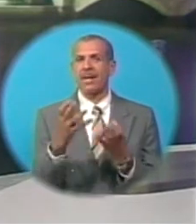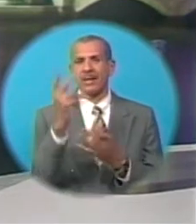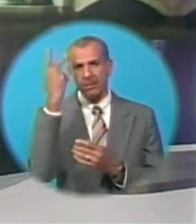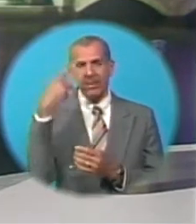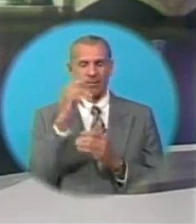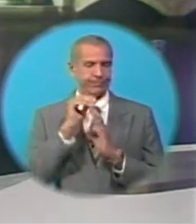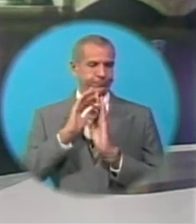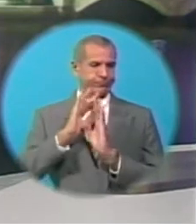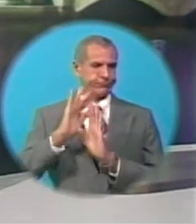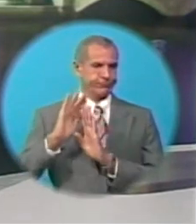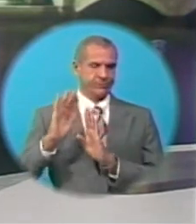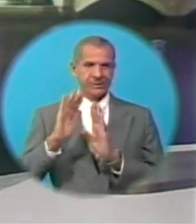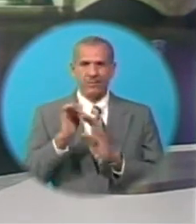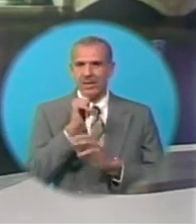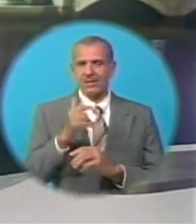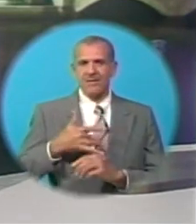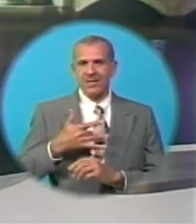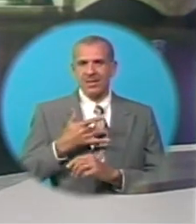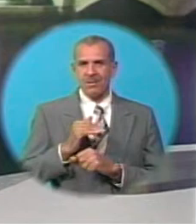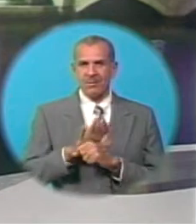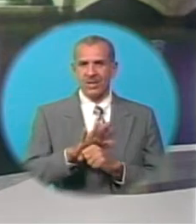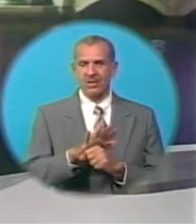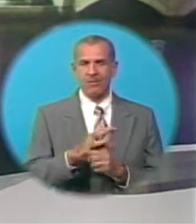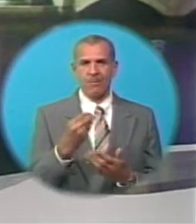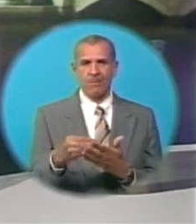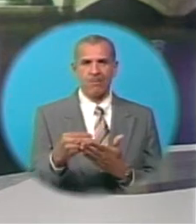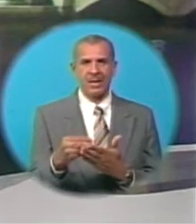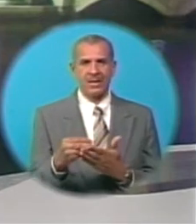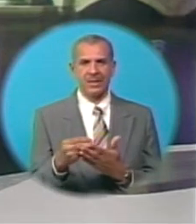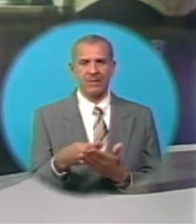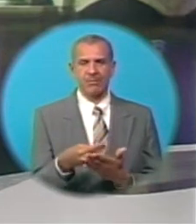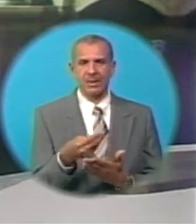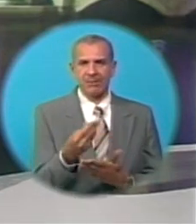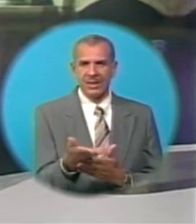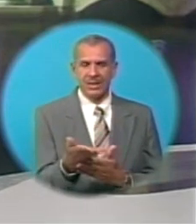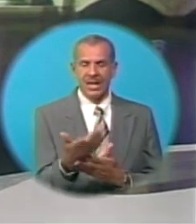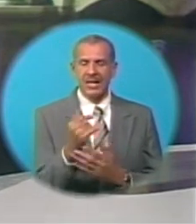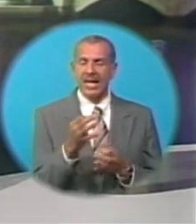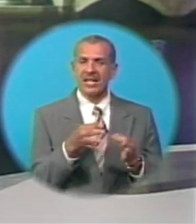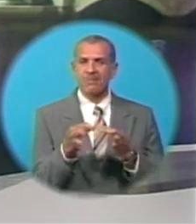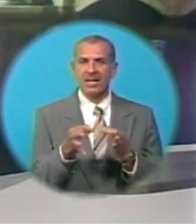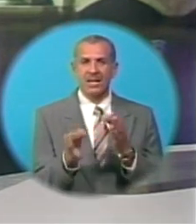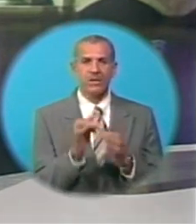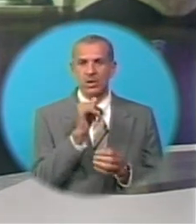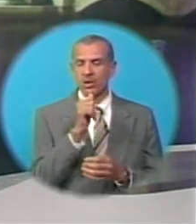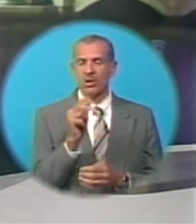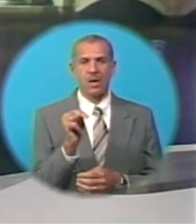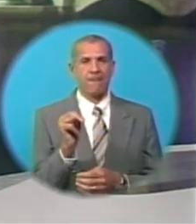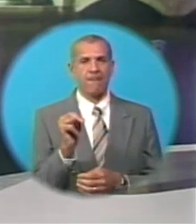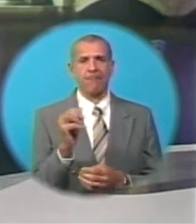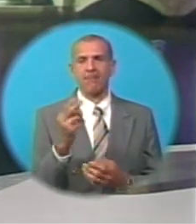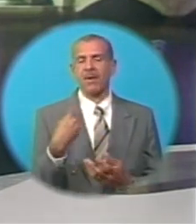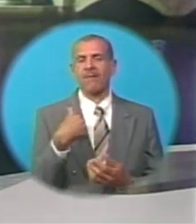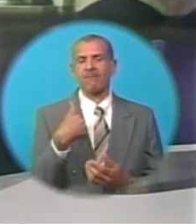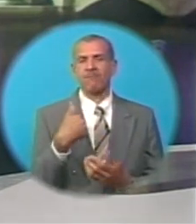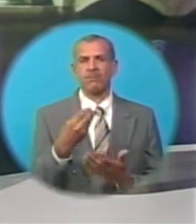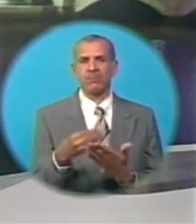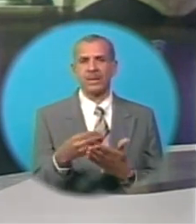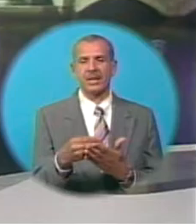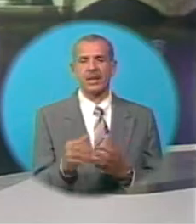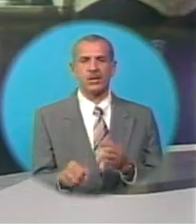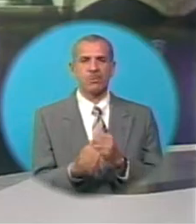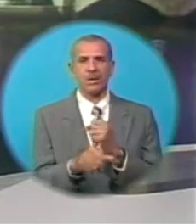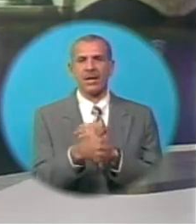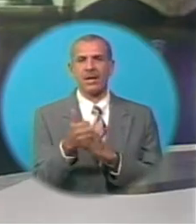the PTA because they feel pressured to give money, but he explains that even if there's no money to spare, parents can support in other